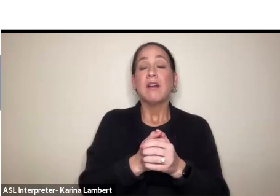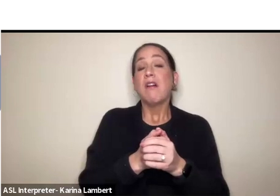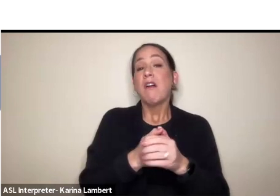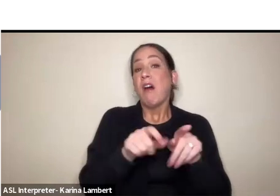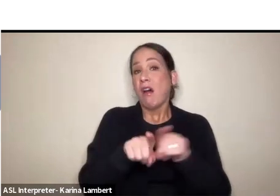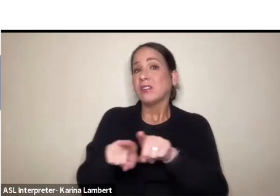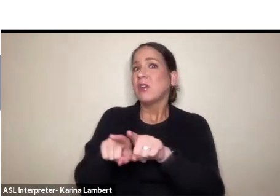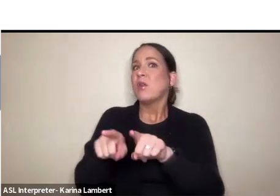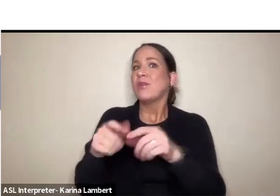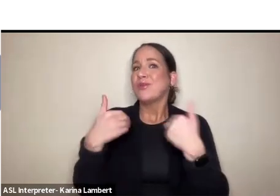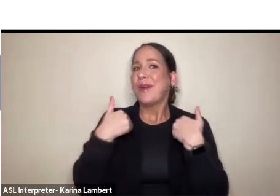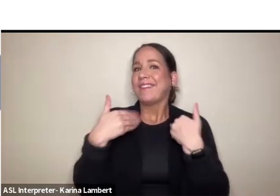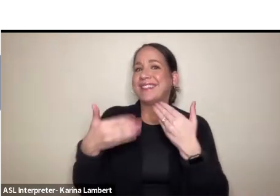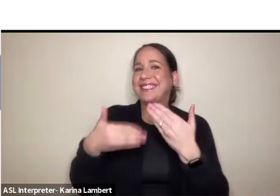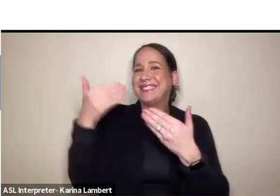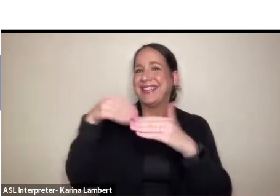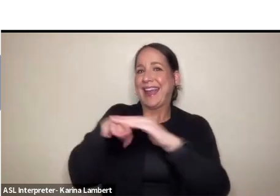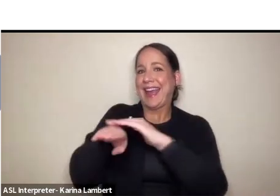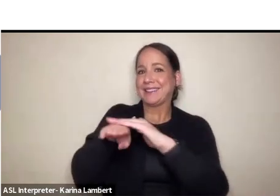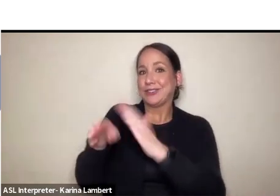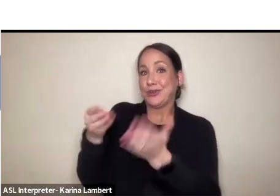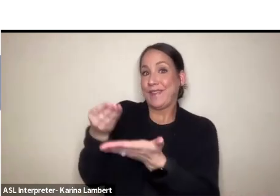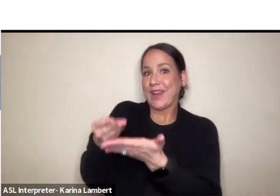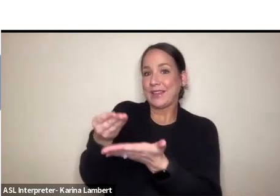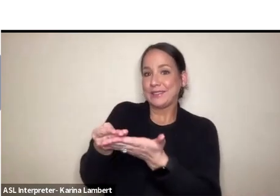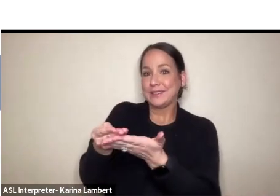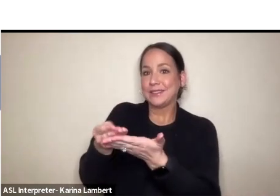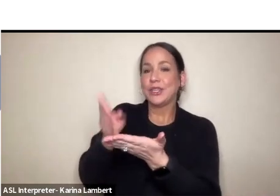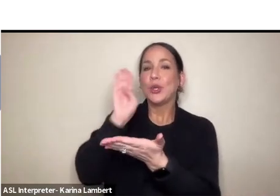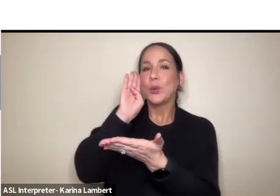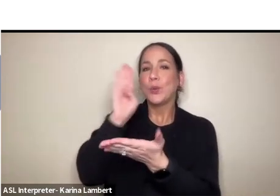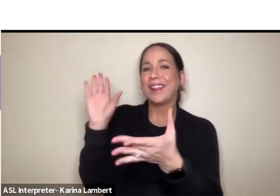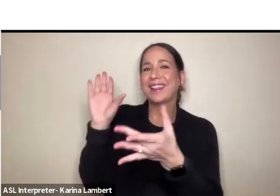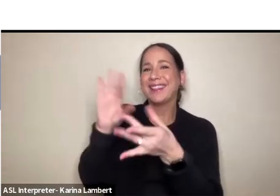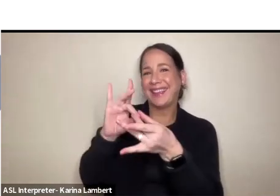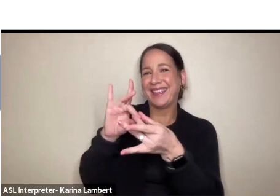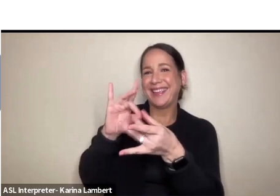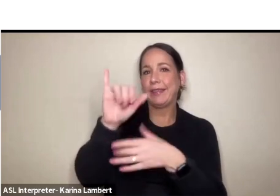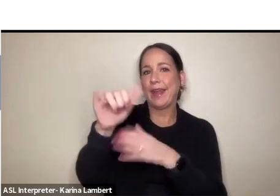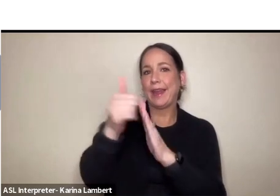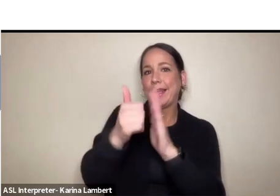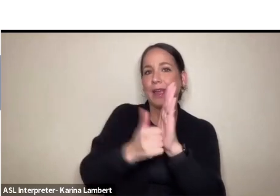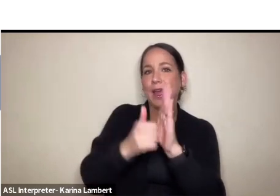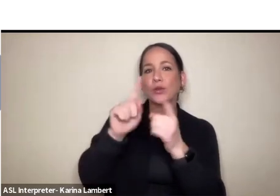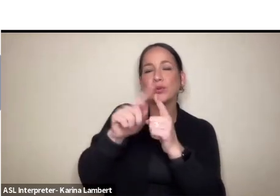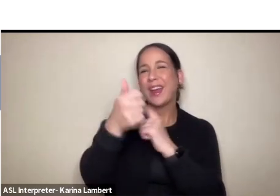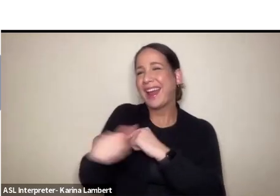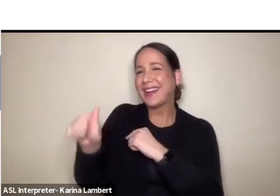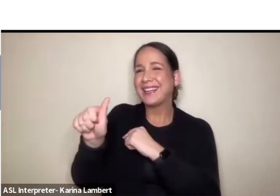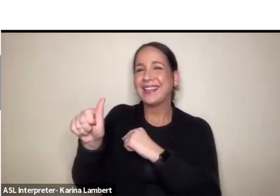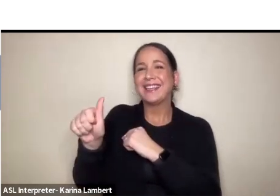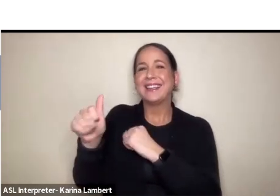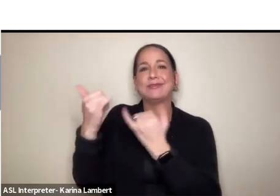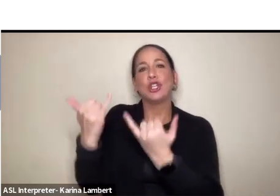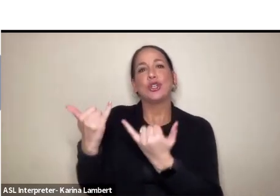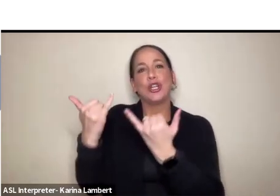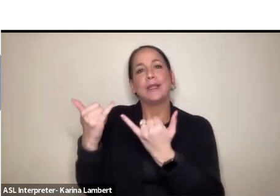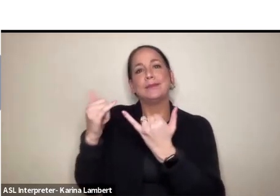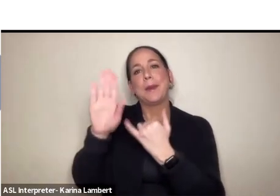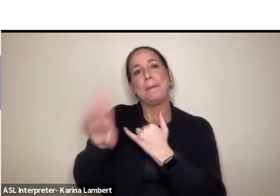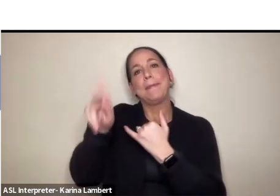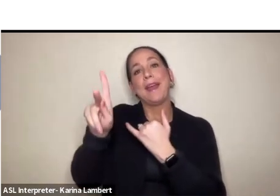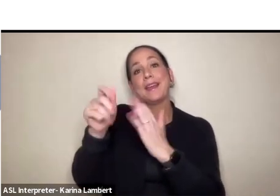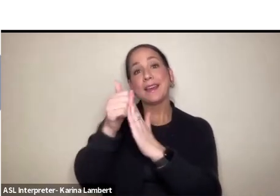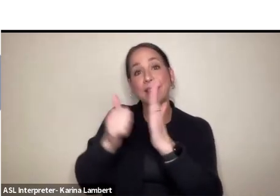access to the funds, because you're going to be linking the ABLE account to an existing bank account, which allows you to do